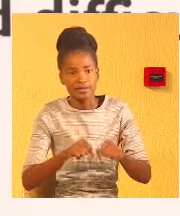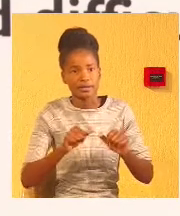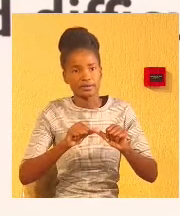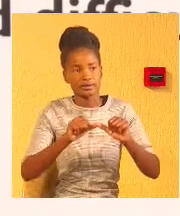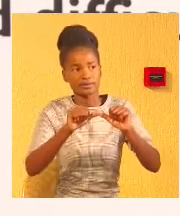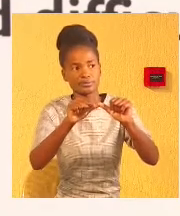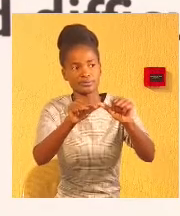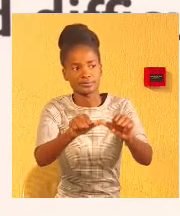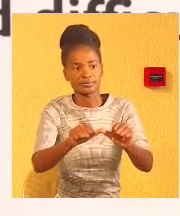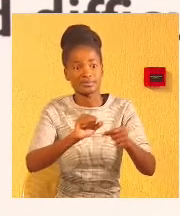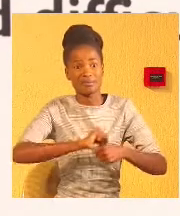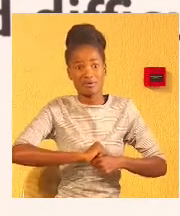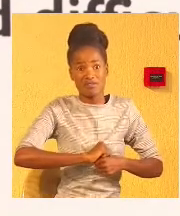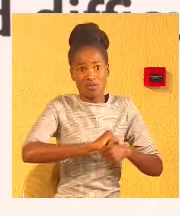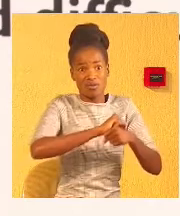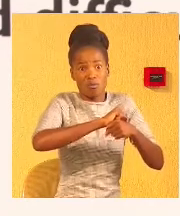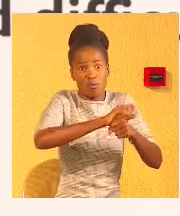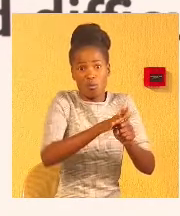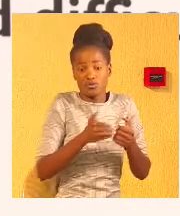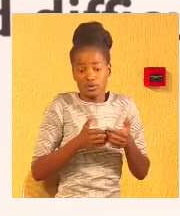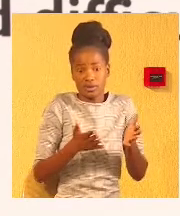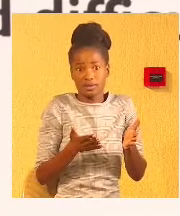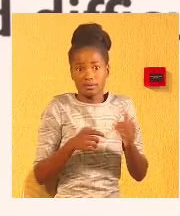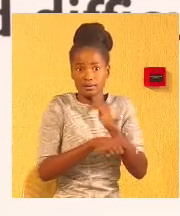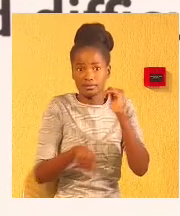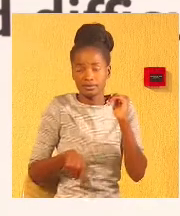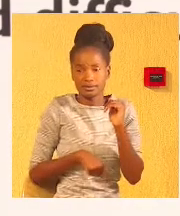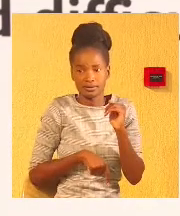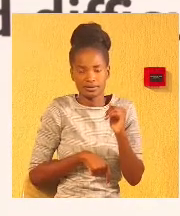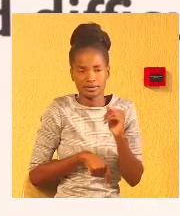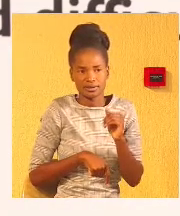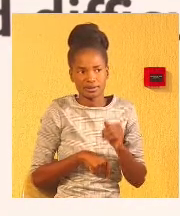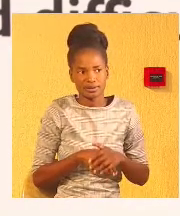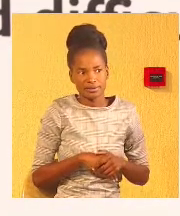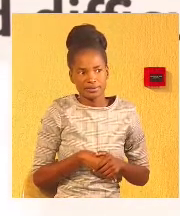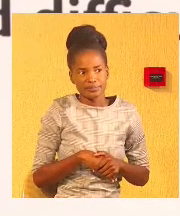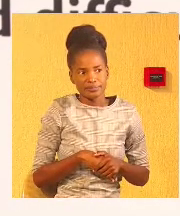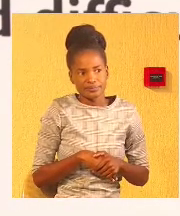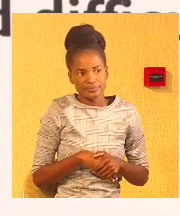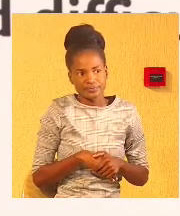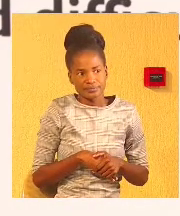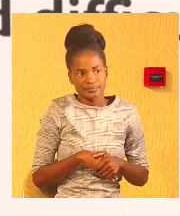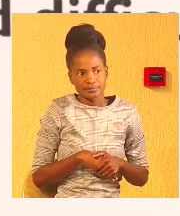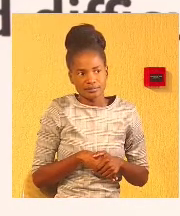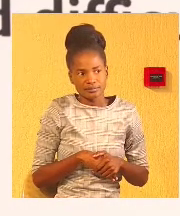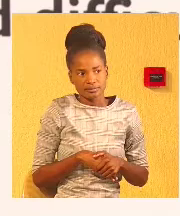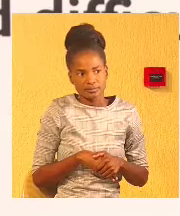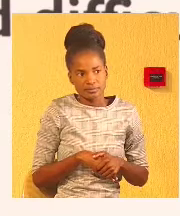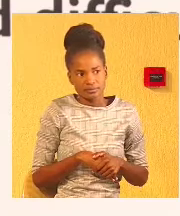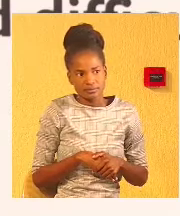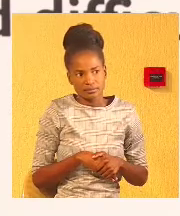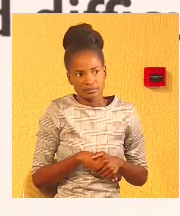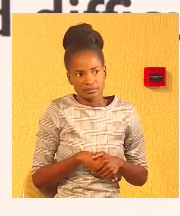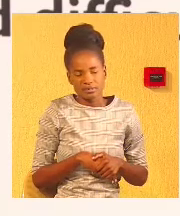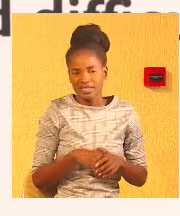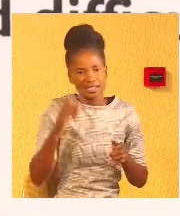with the onset of COVID-19, the picture does not really change for the